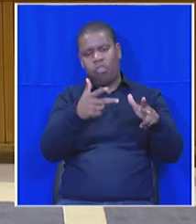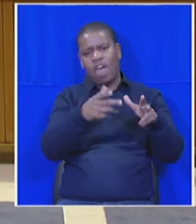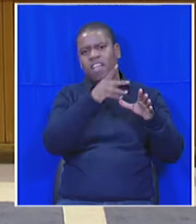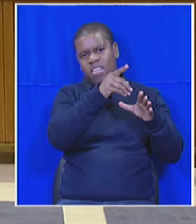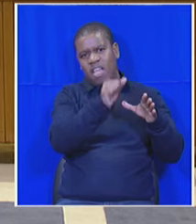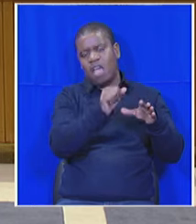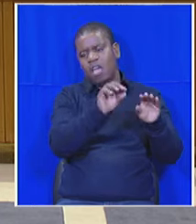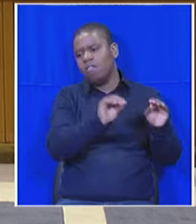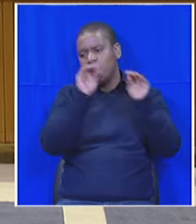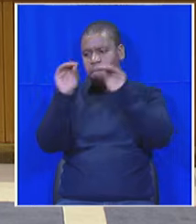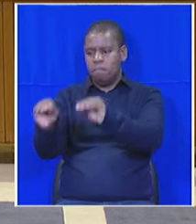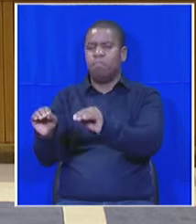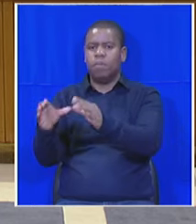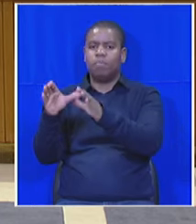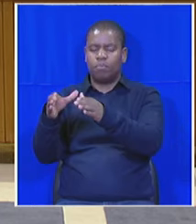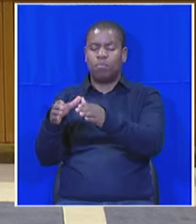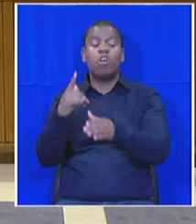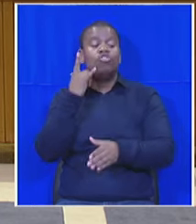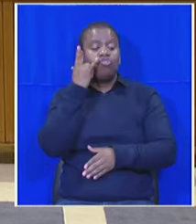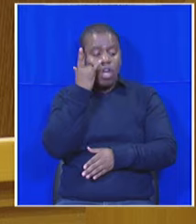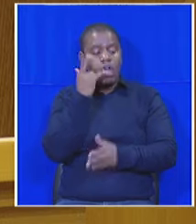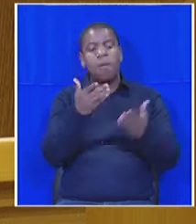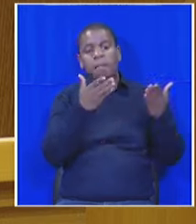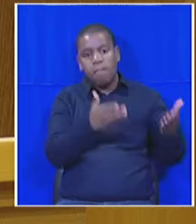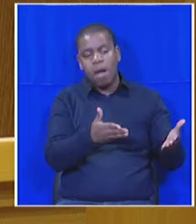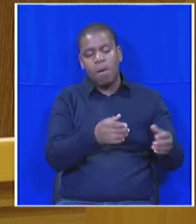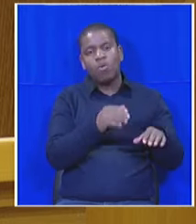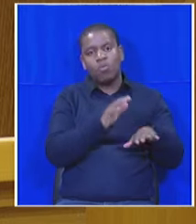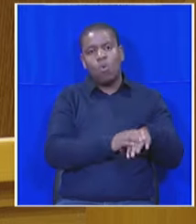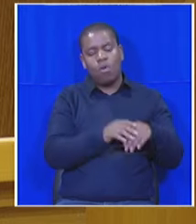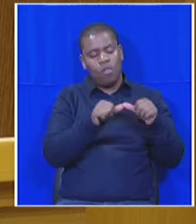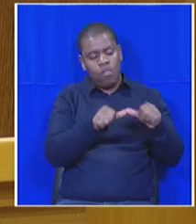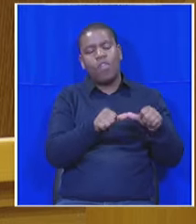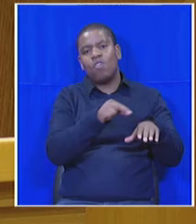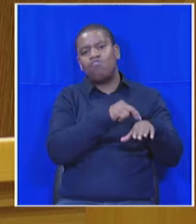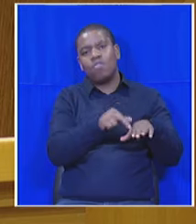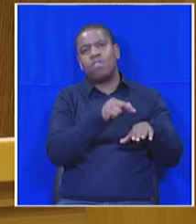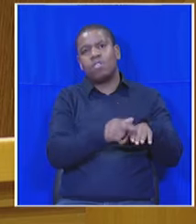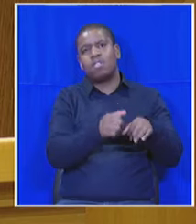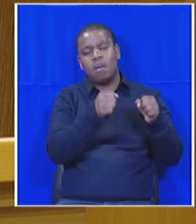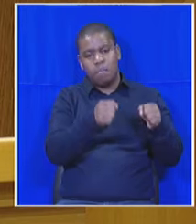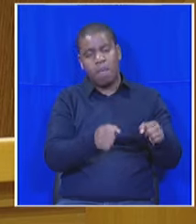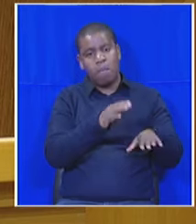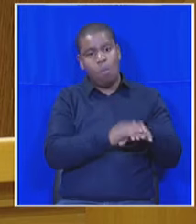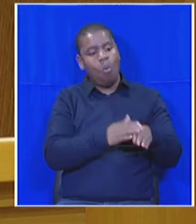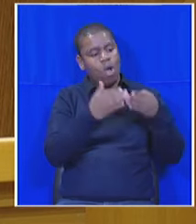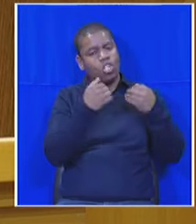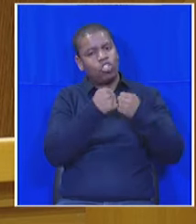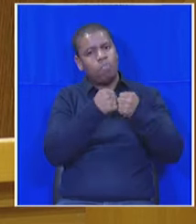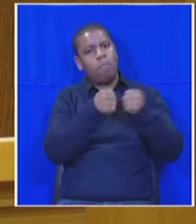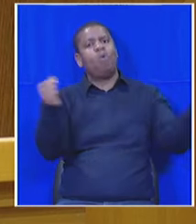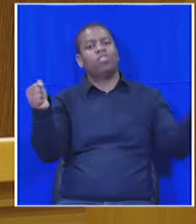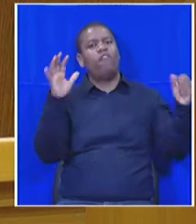word. That is shaming on you who continue to be racist forever. You have been exposed. You